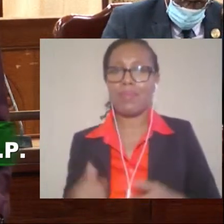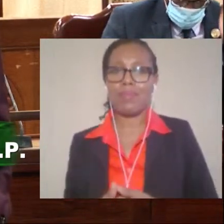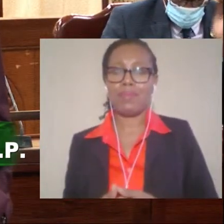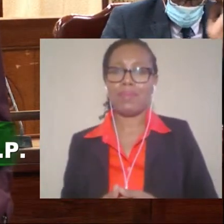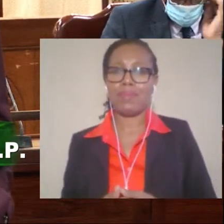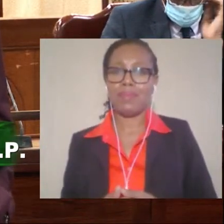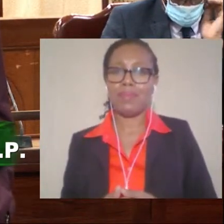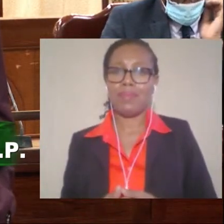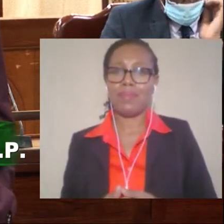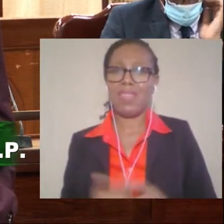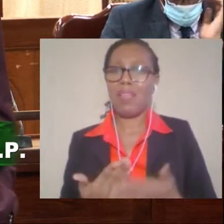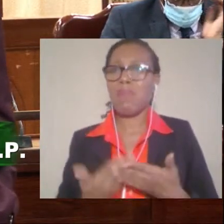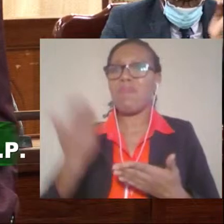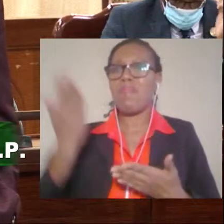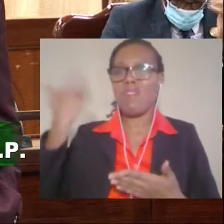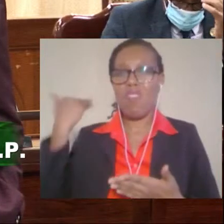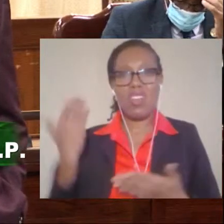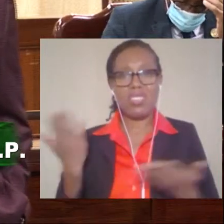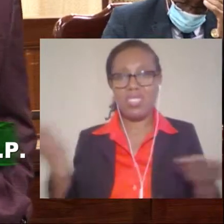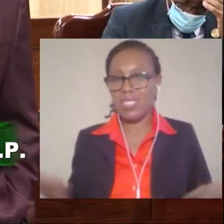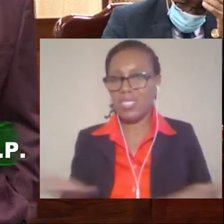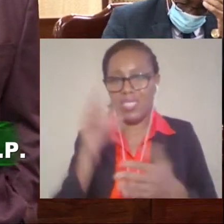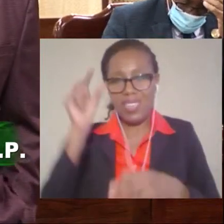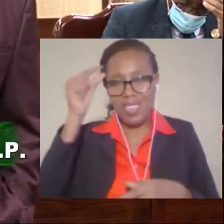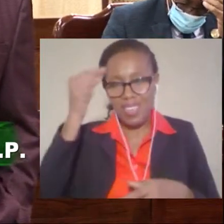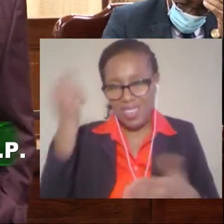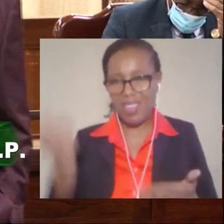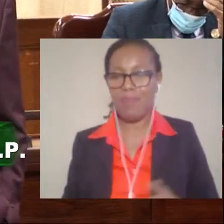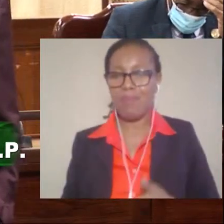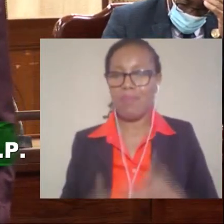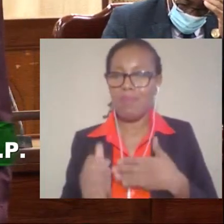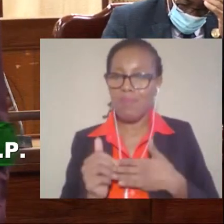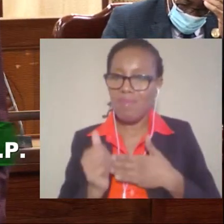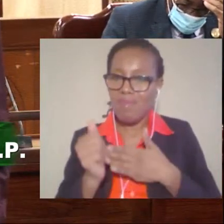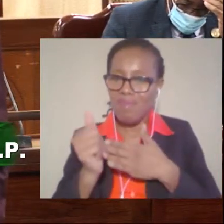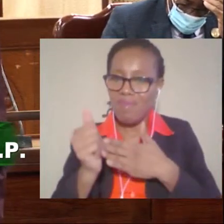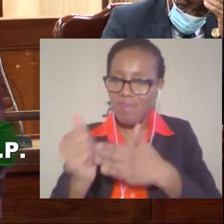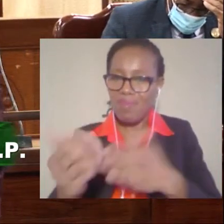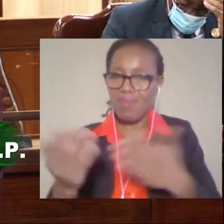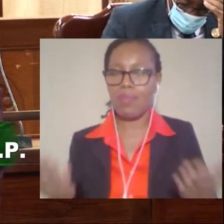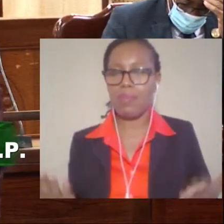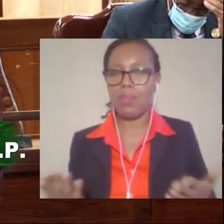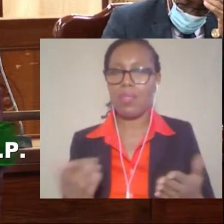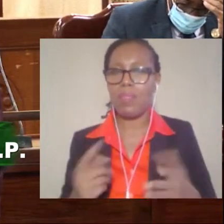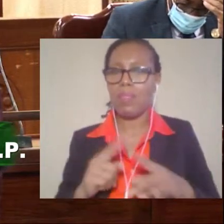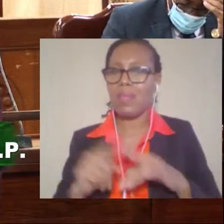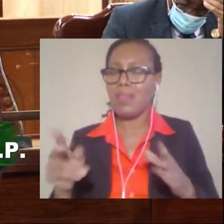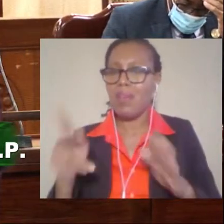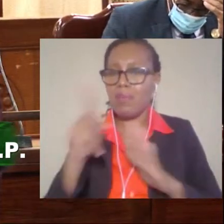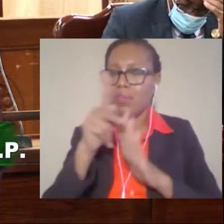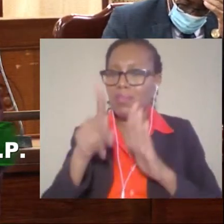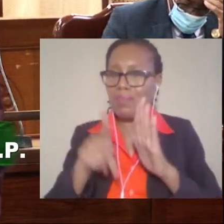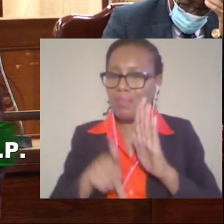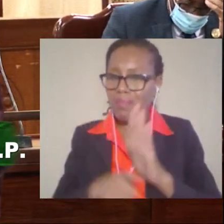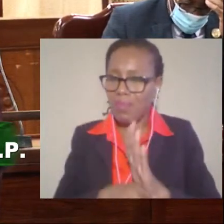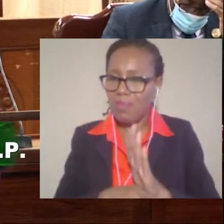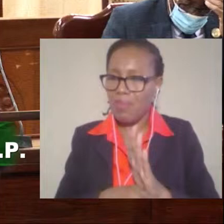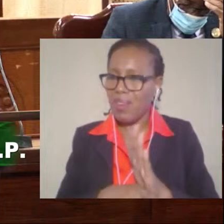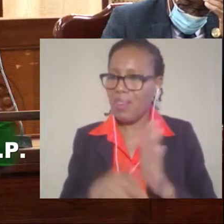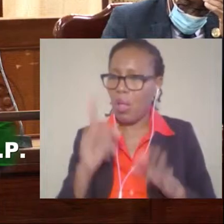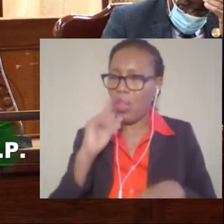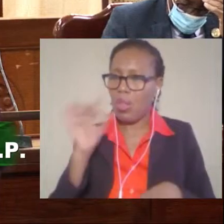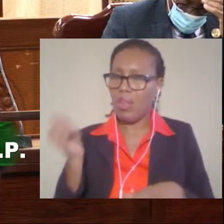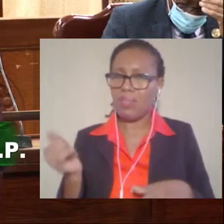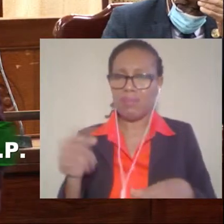lifetime. But those programs seem to have halted. And the point I am making, Mr. Speaker, is that we've